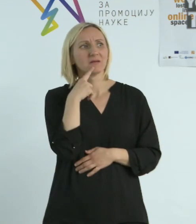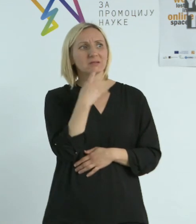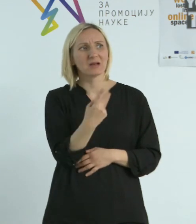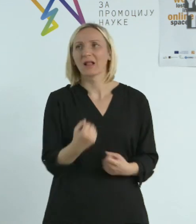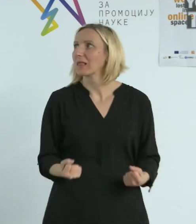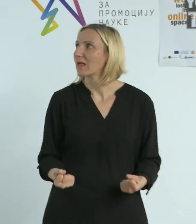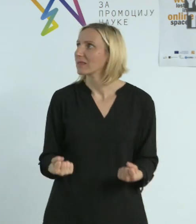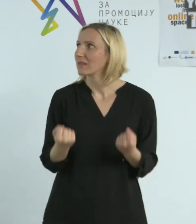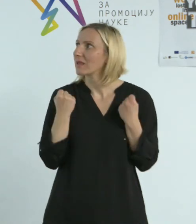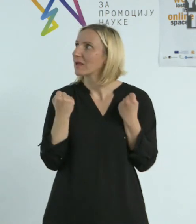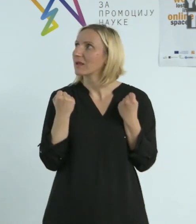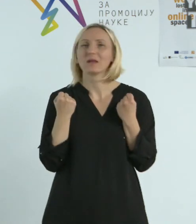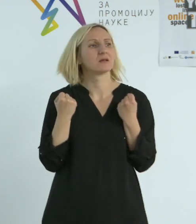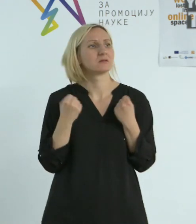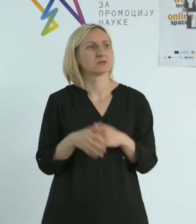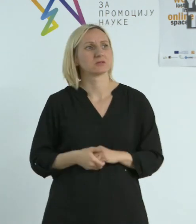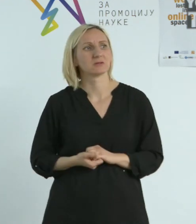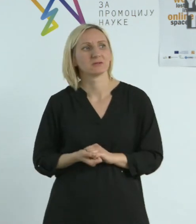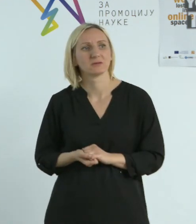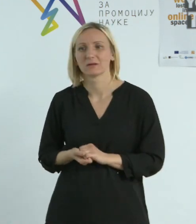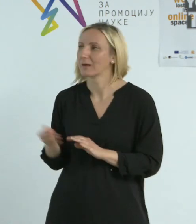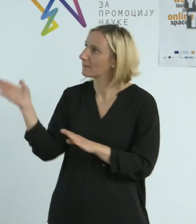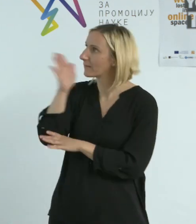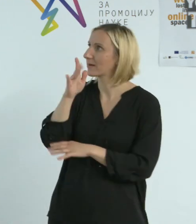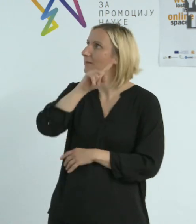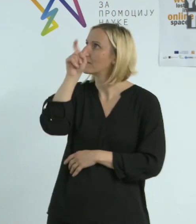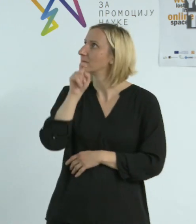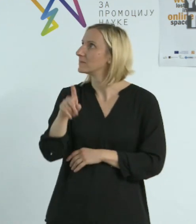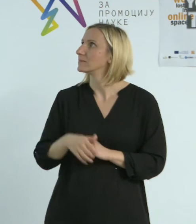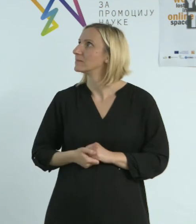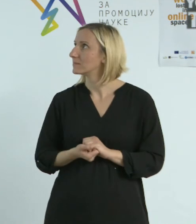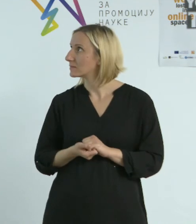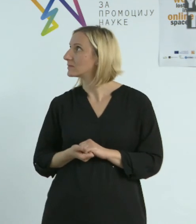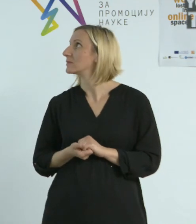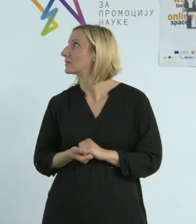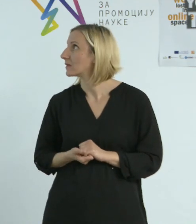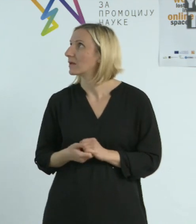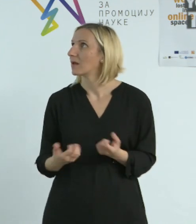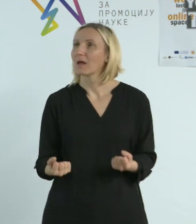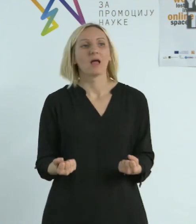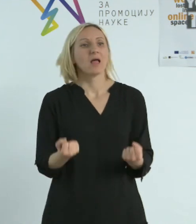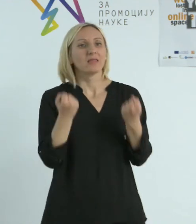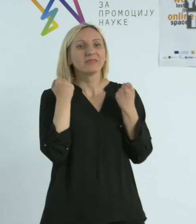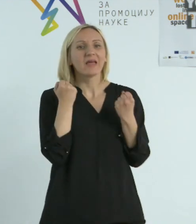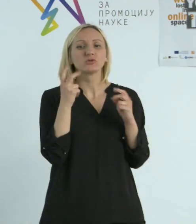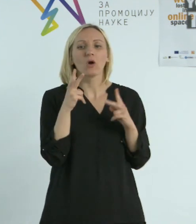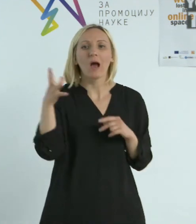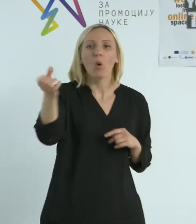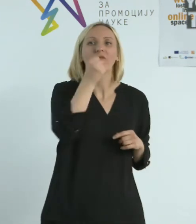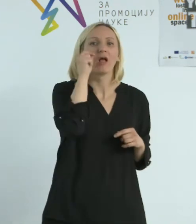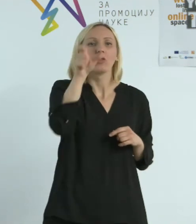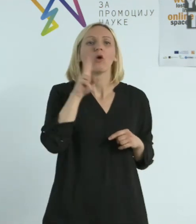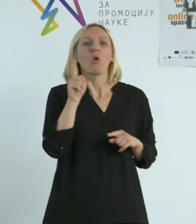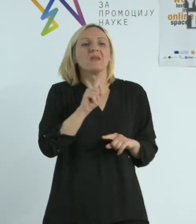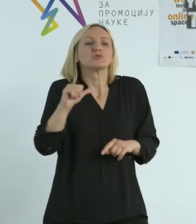it's difficult to, no, before that, I think, the questions, that it's difficult to reach people who are not interested in the subject